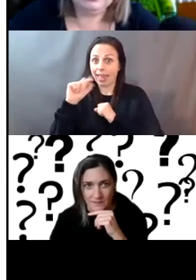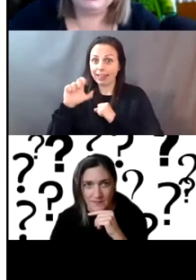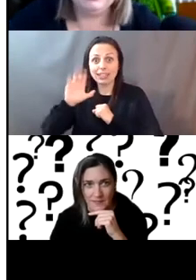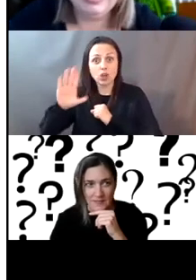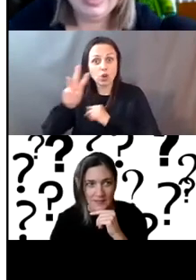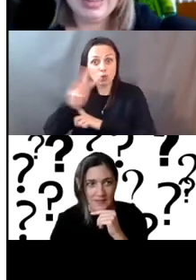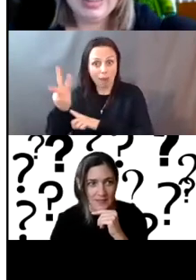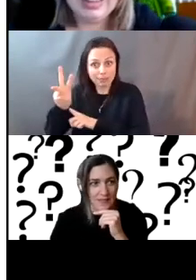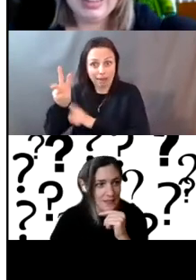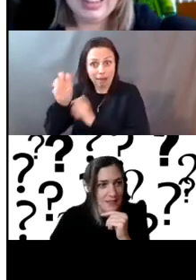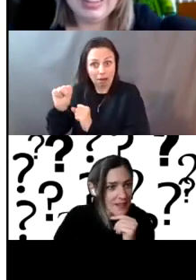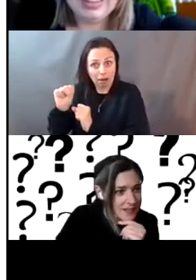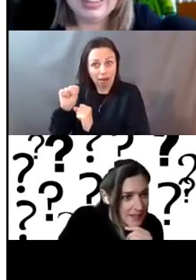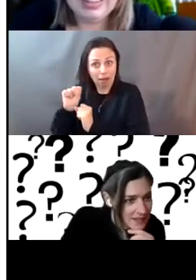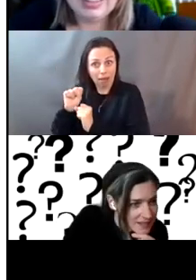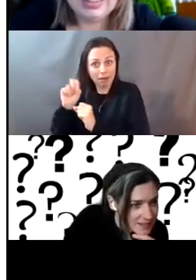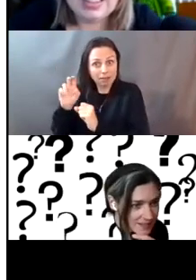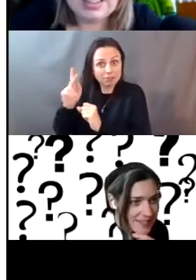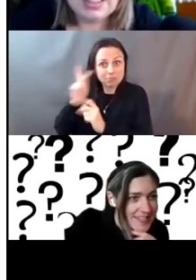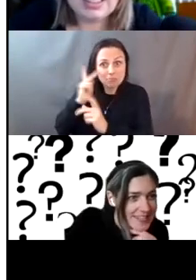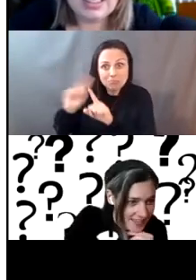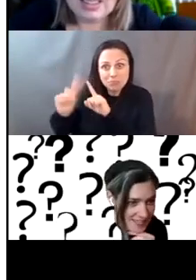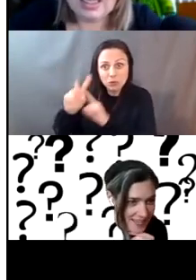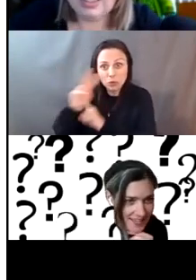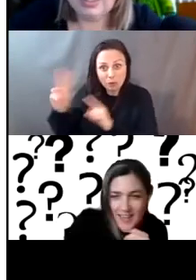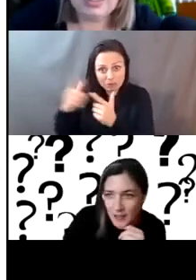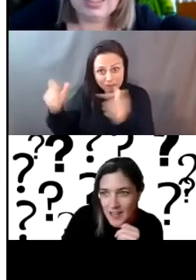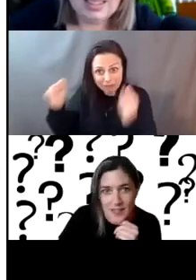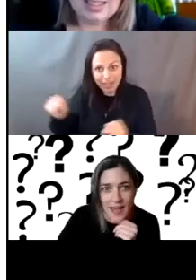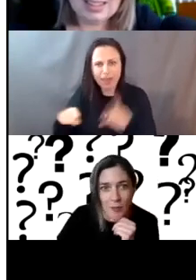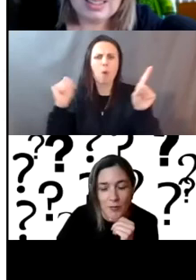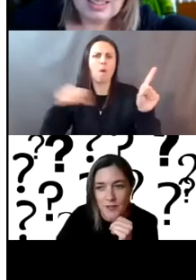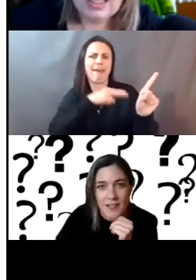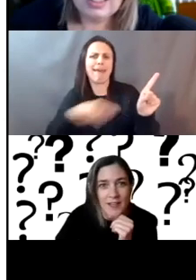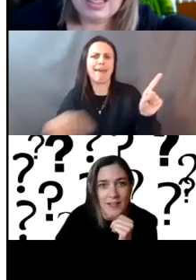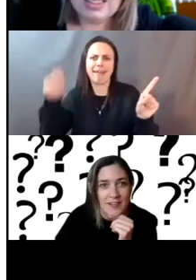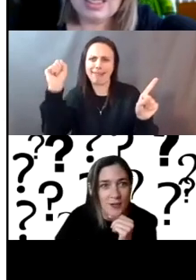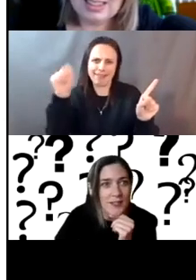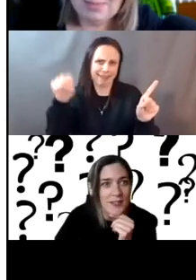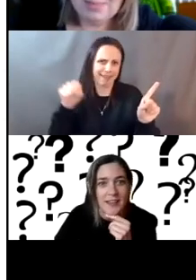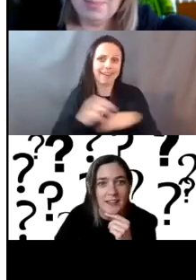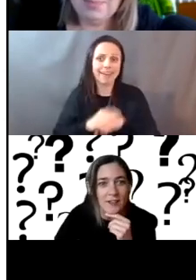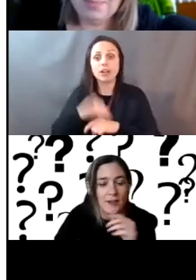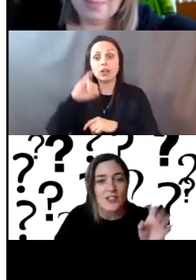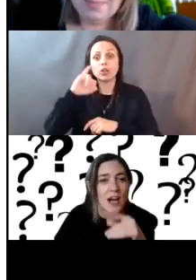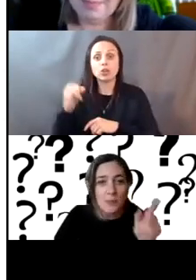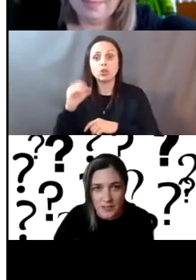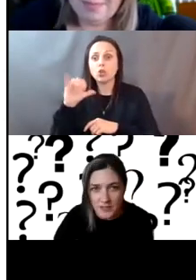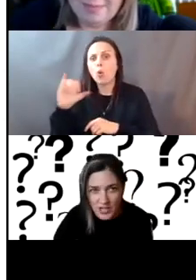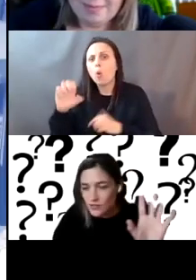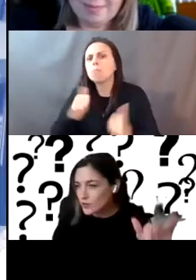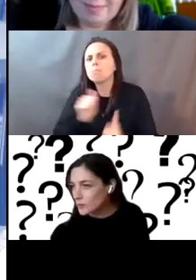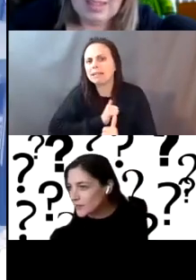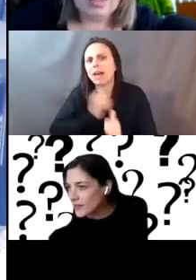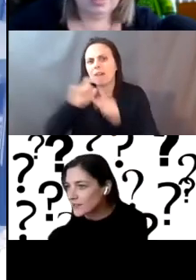for those videos and all the rest? That'd be great. Hell yes. I will thank you. Joyce, I'll put it in the